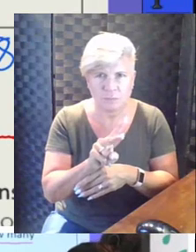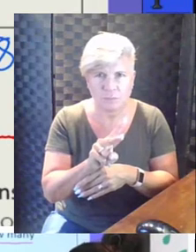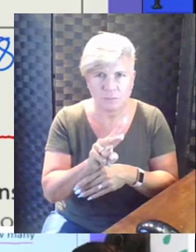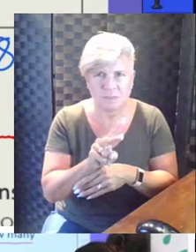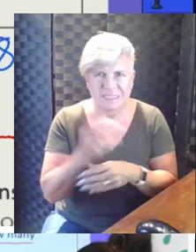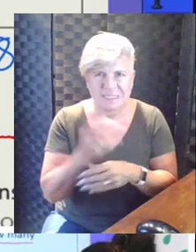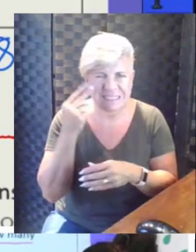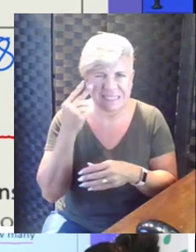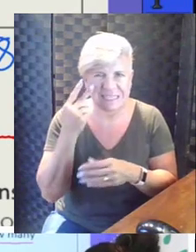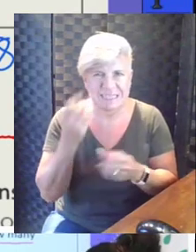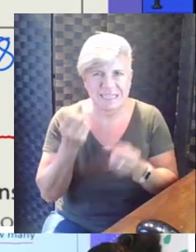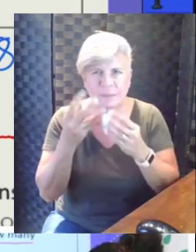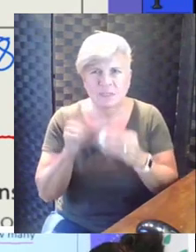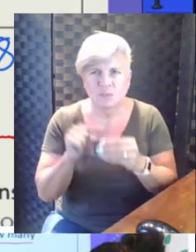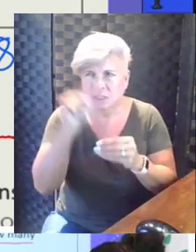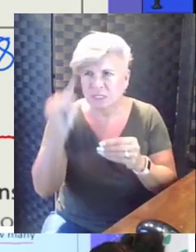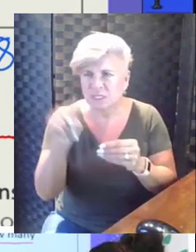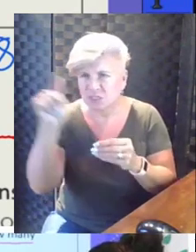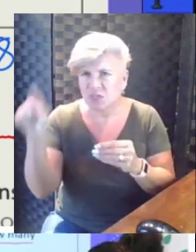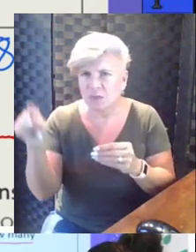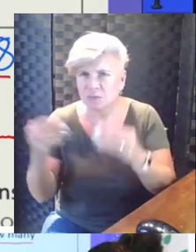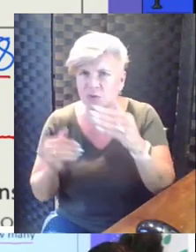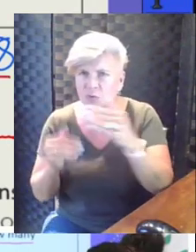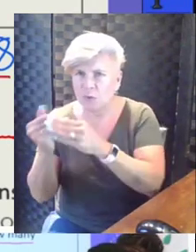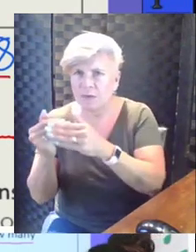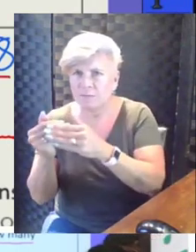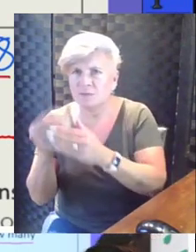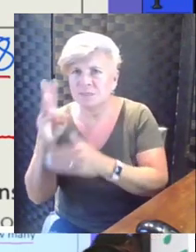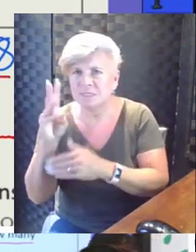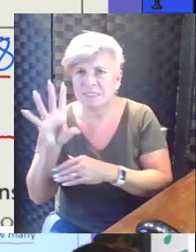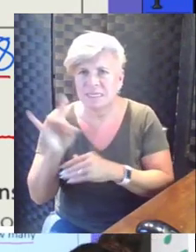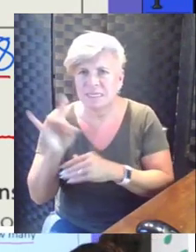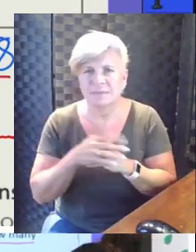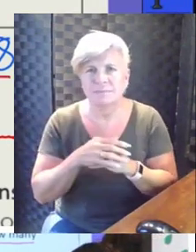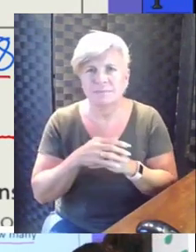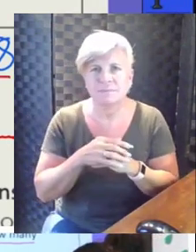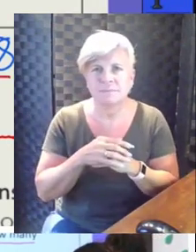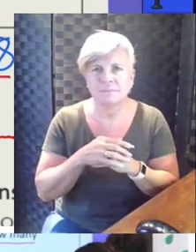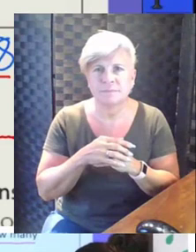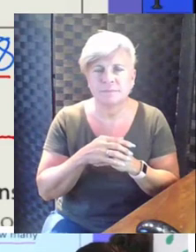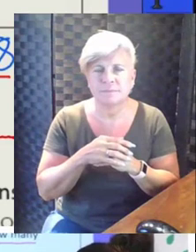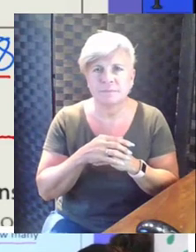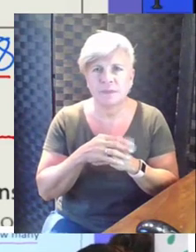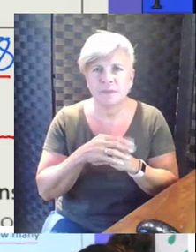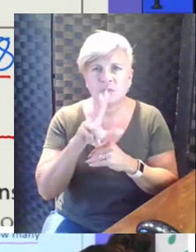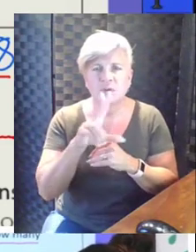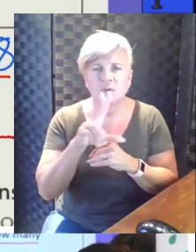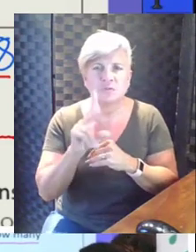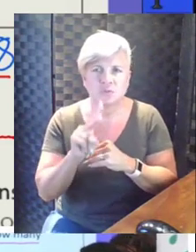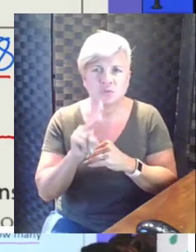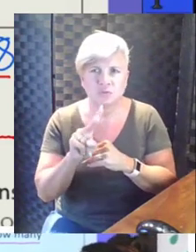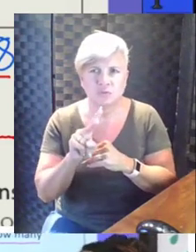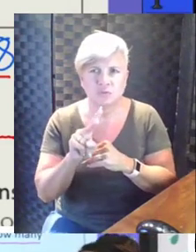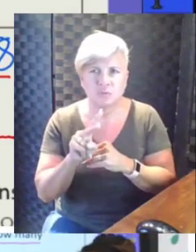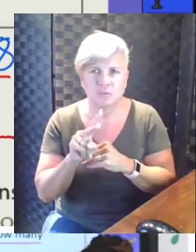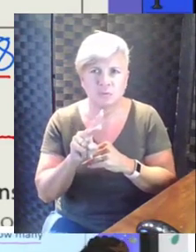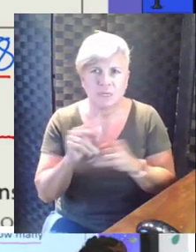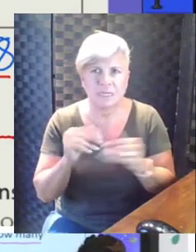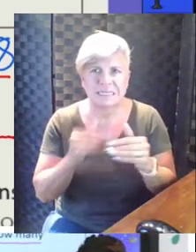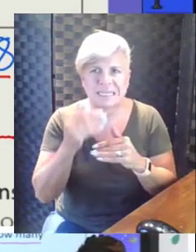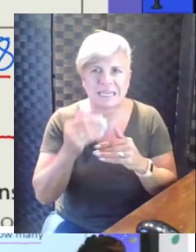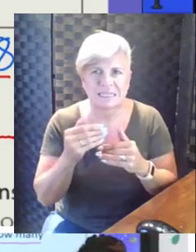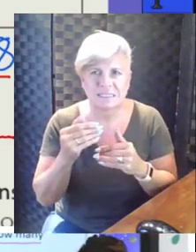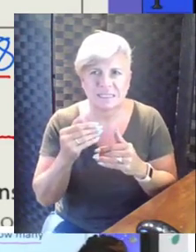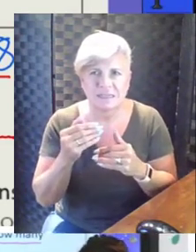Let's see how much we need to jump to get to 68. Well, I know 32, the next